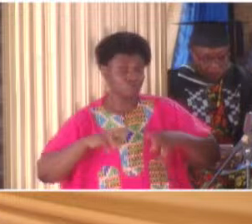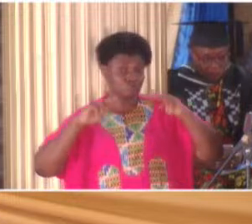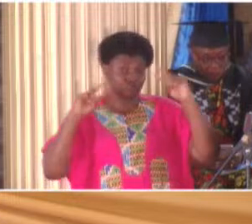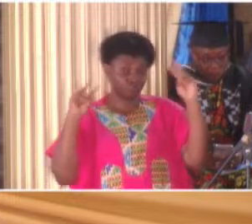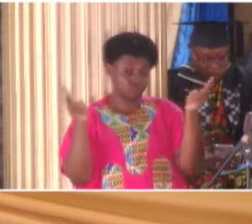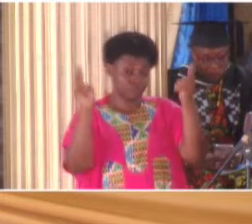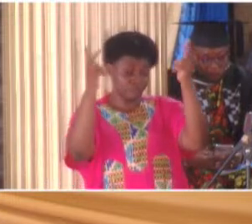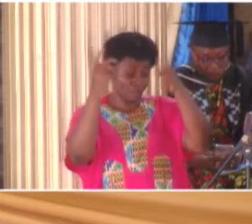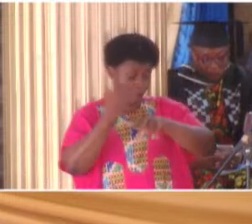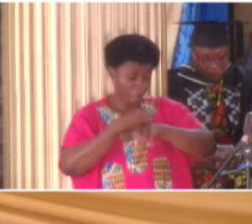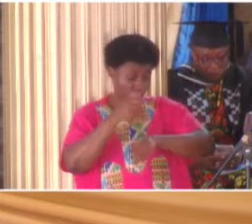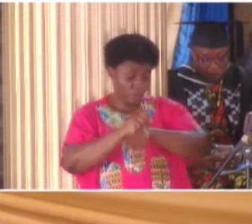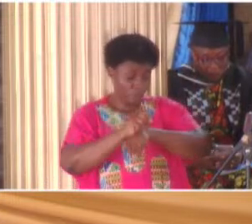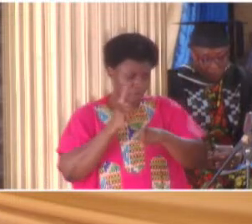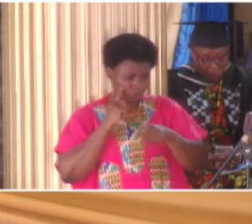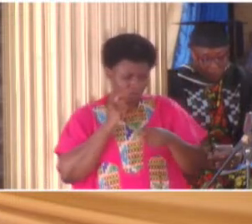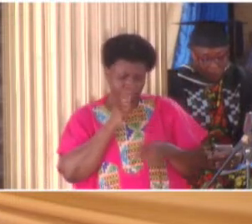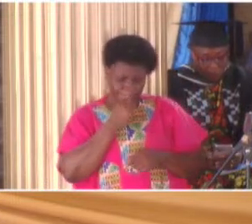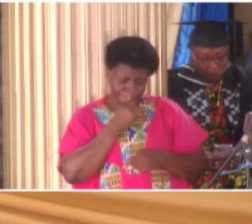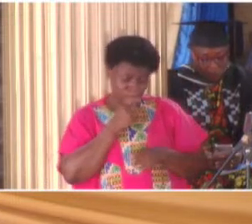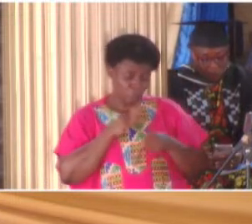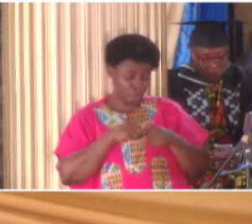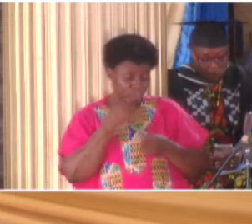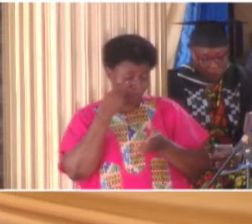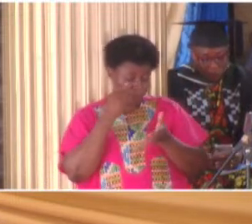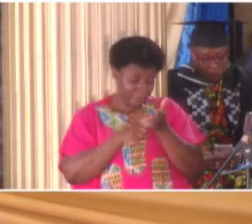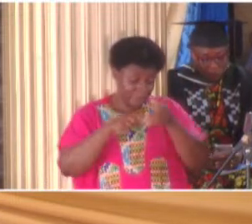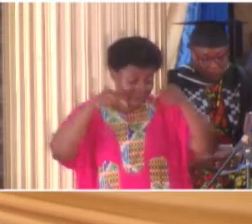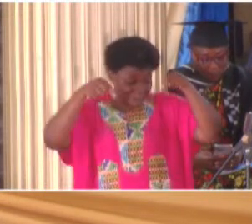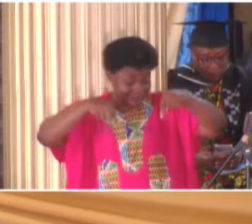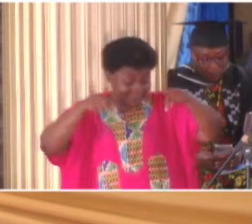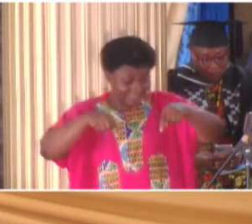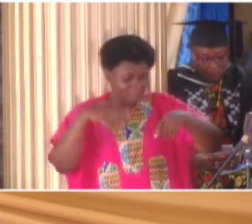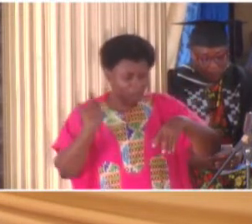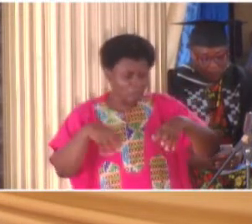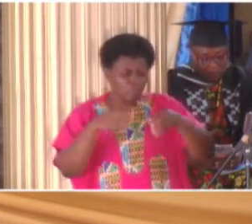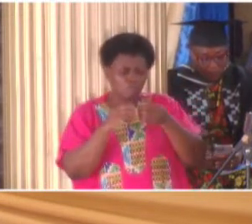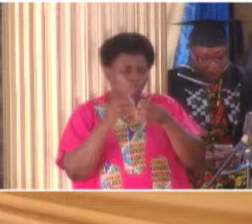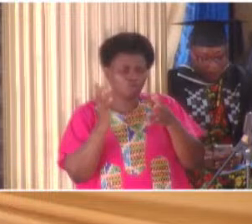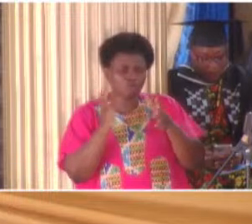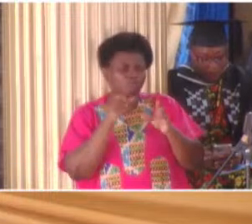and perseverance, we recognize that today is much more than just a